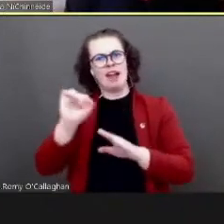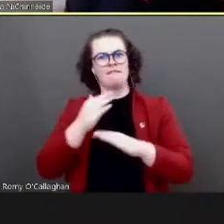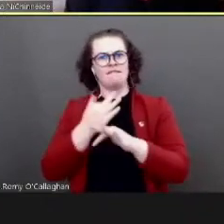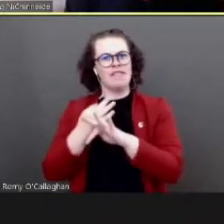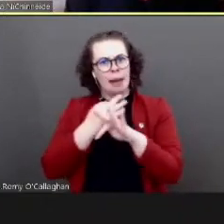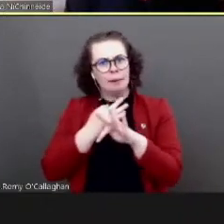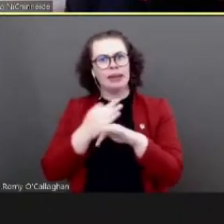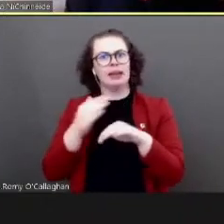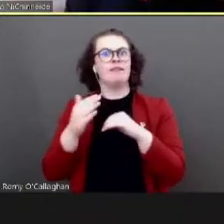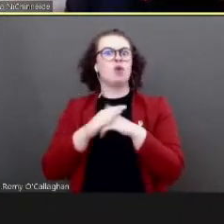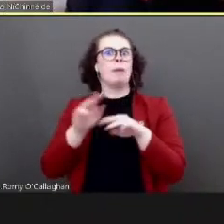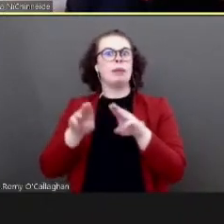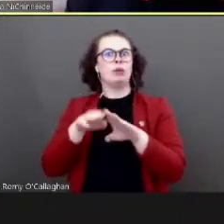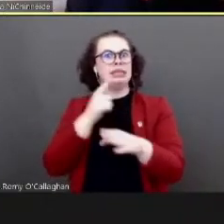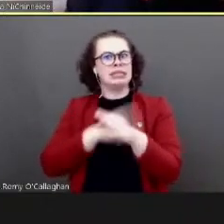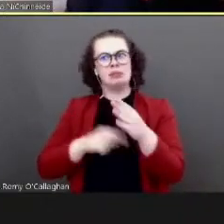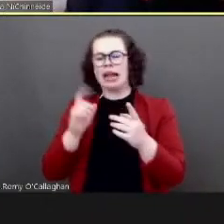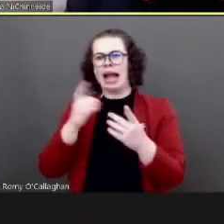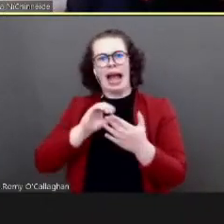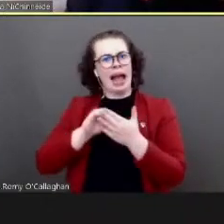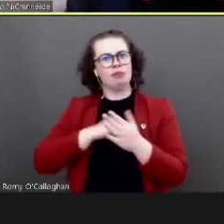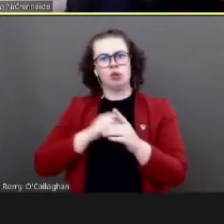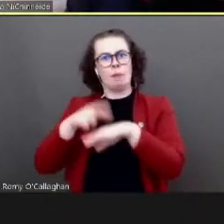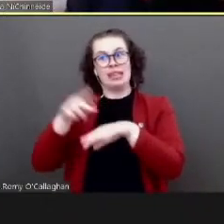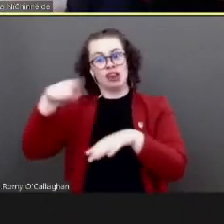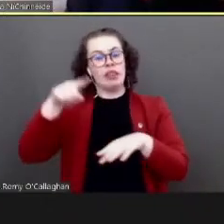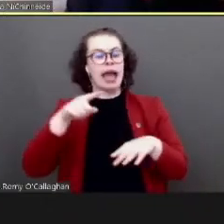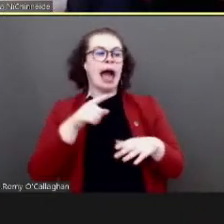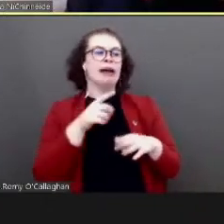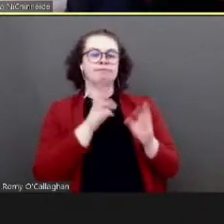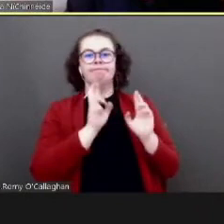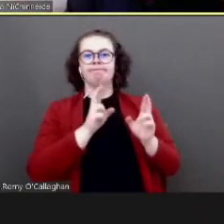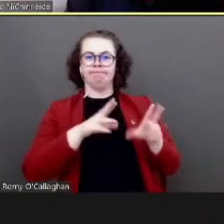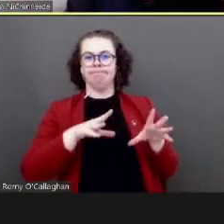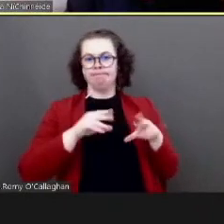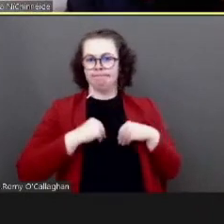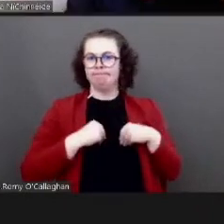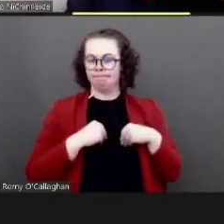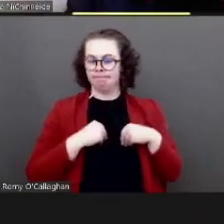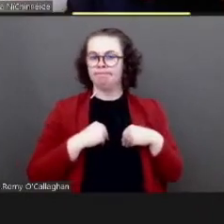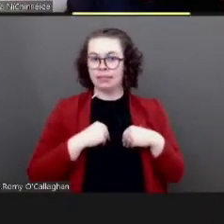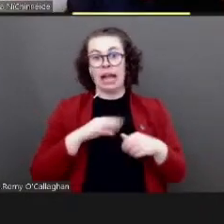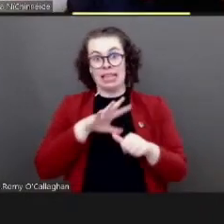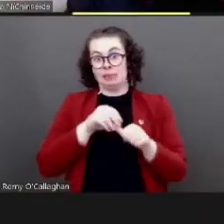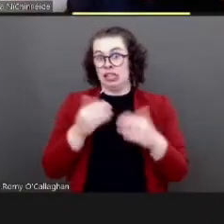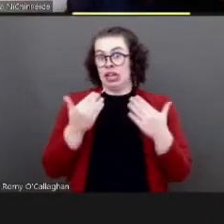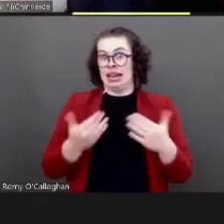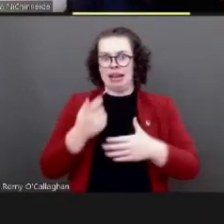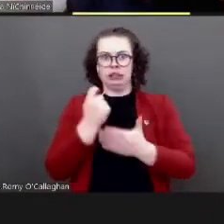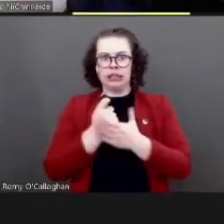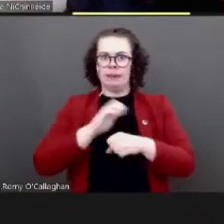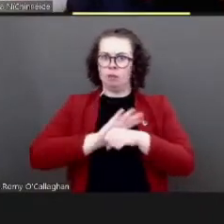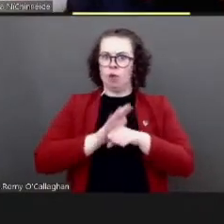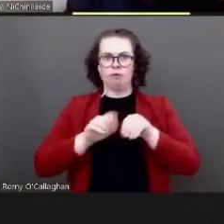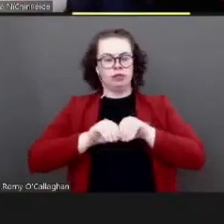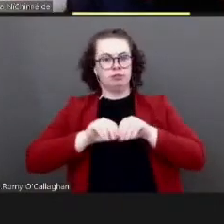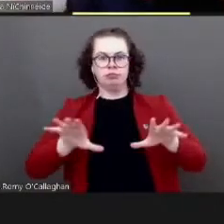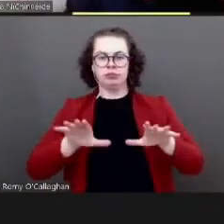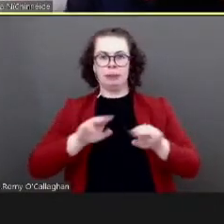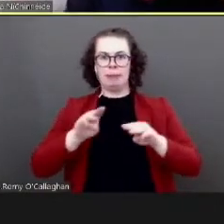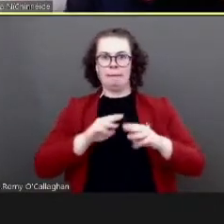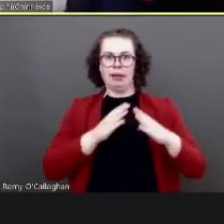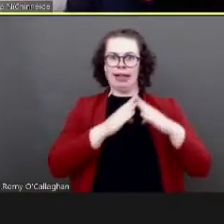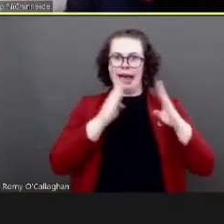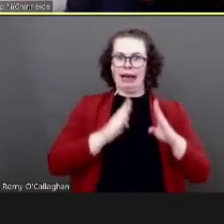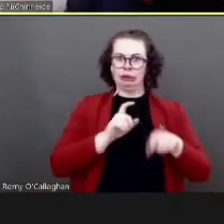with disabilities in prison must be improved and must be addressed during the particularly during the challenging COVID-19 period.